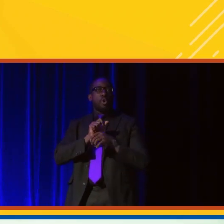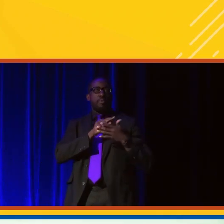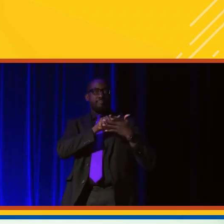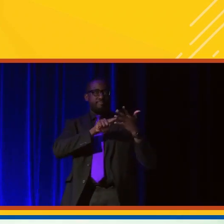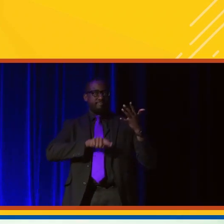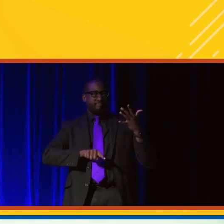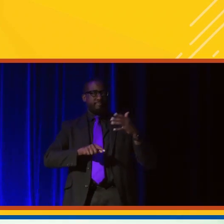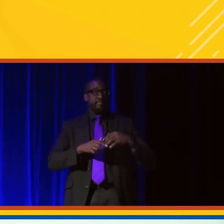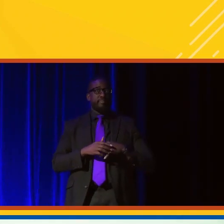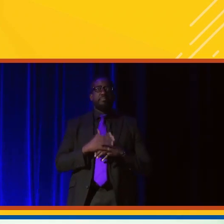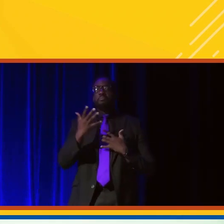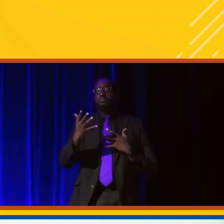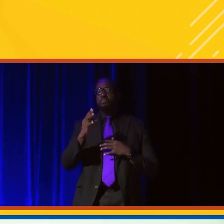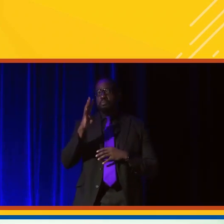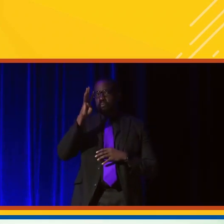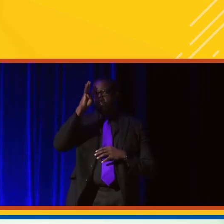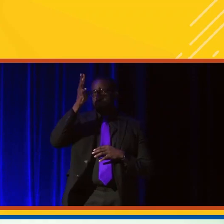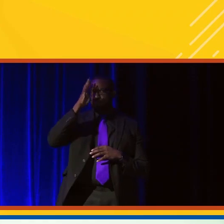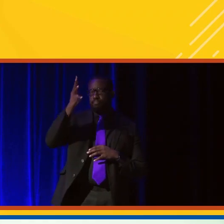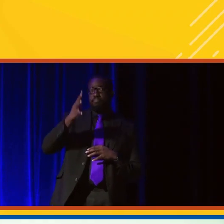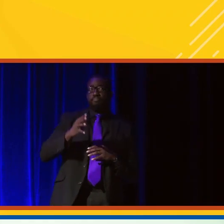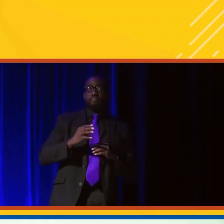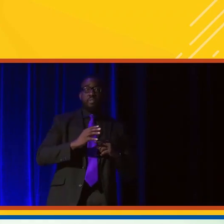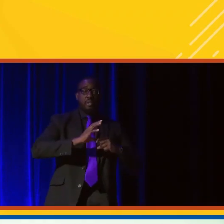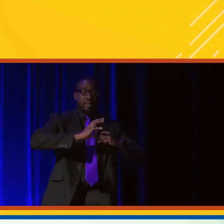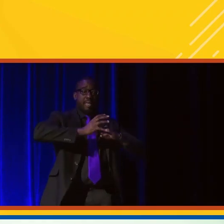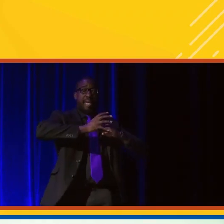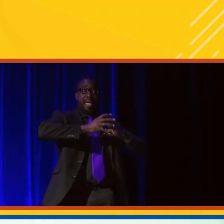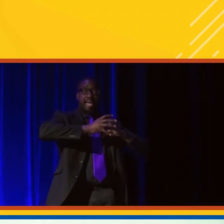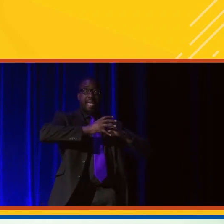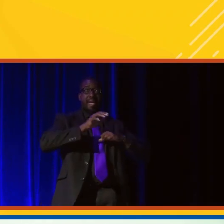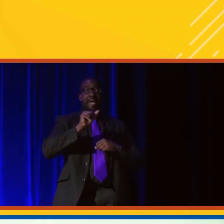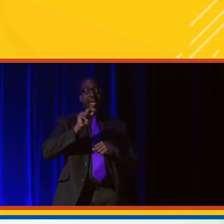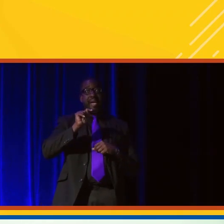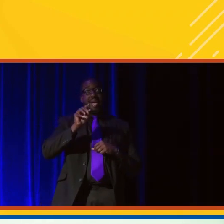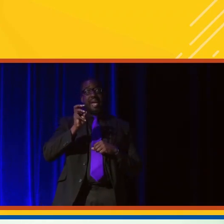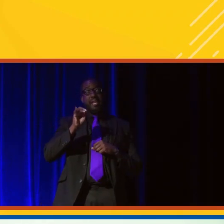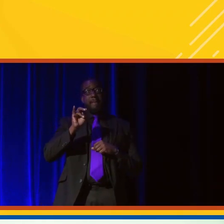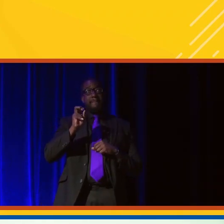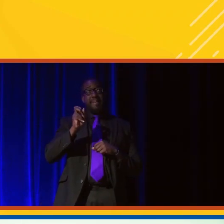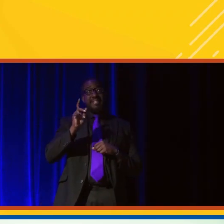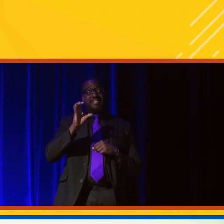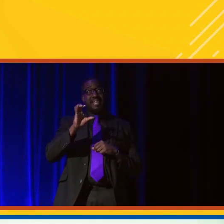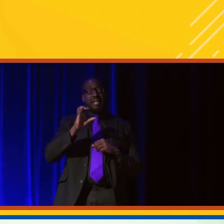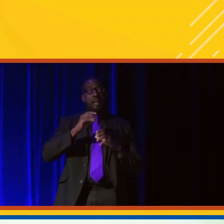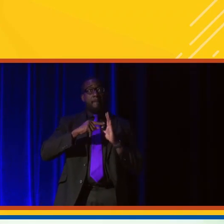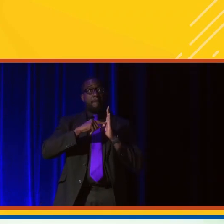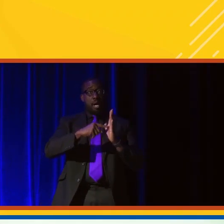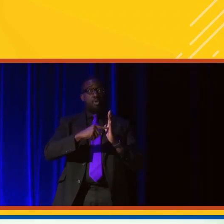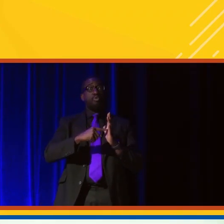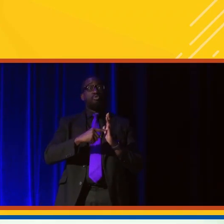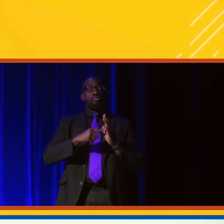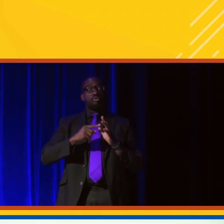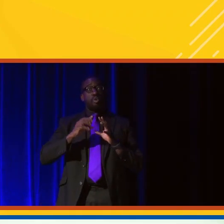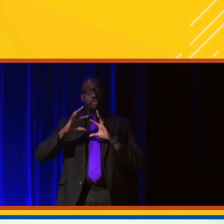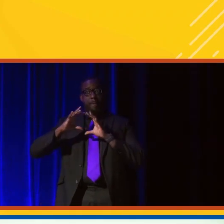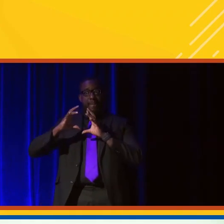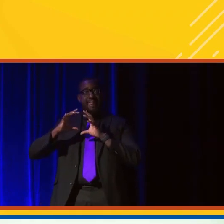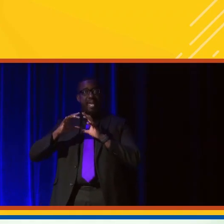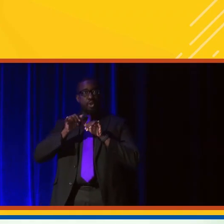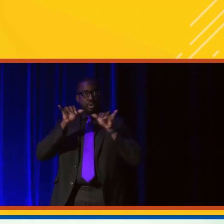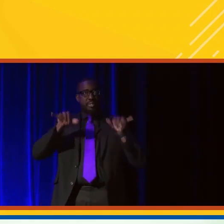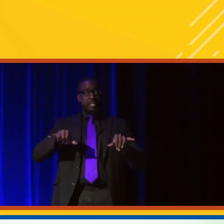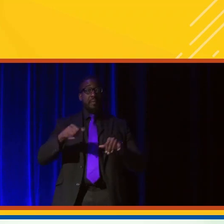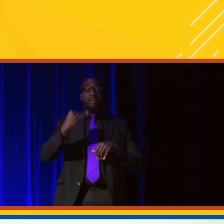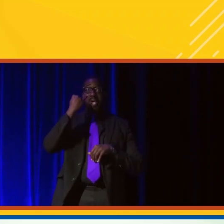that here is the atomistic model. So this is the molecular model of my system with all the degrees of freedom. If I had infinite